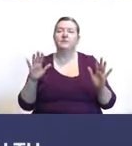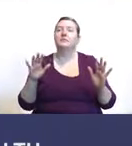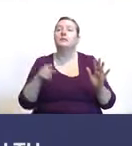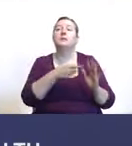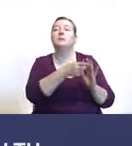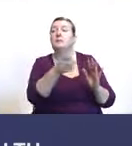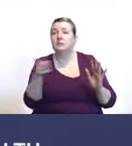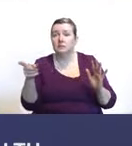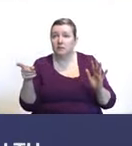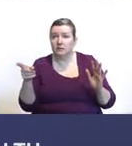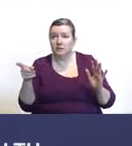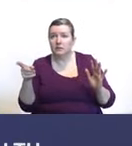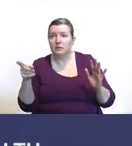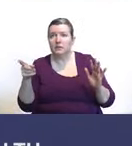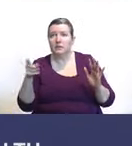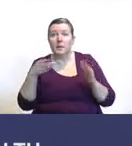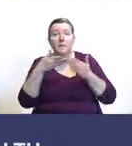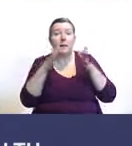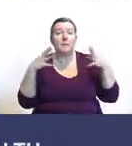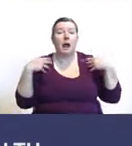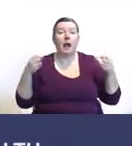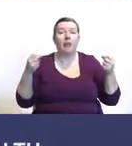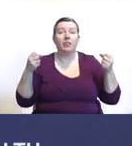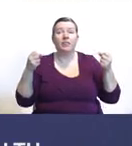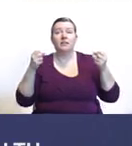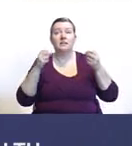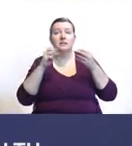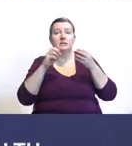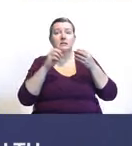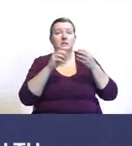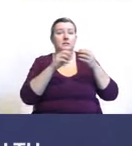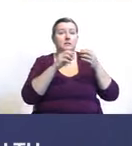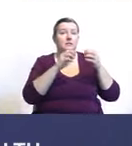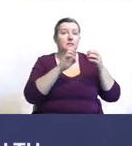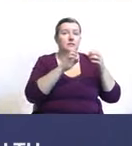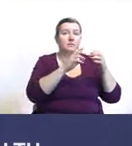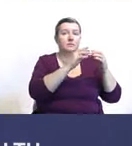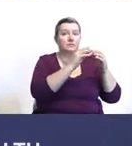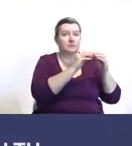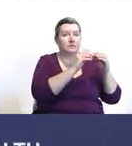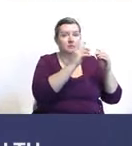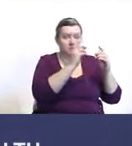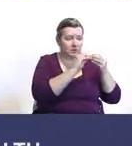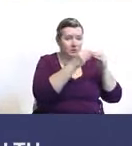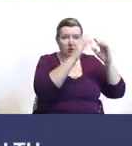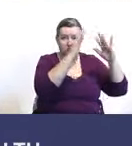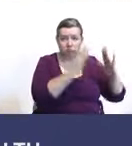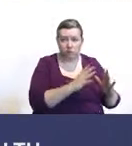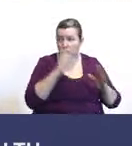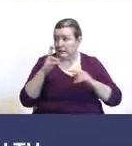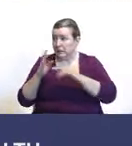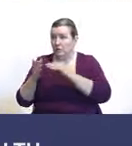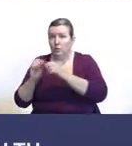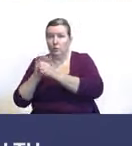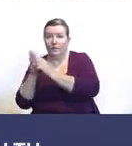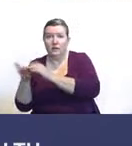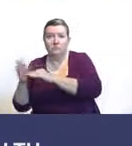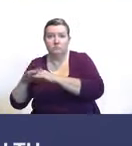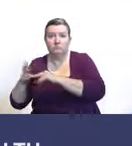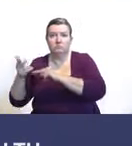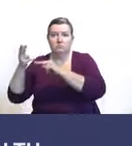deterioration in the data that we track to make the important decisions for public health. Is that fair to